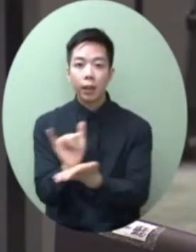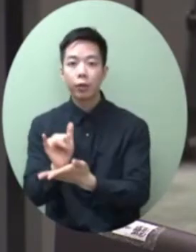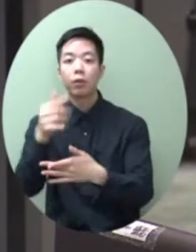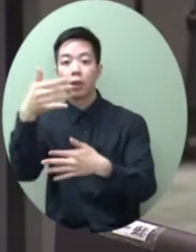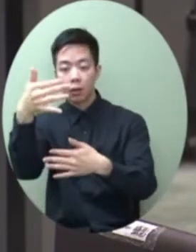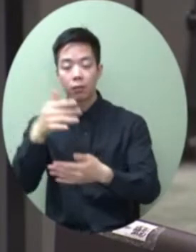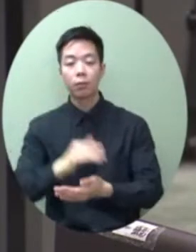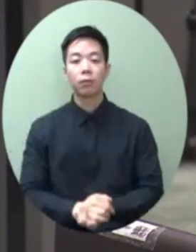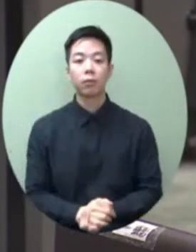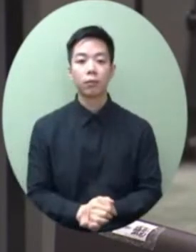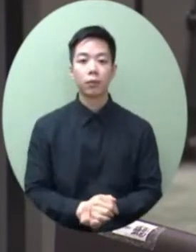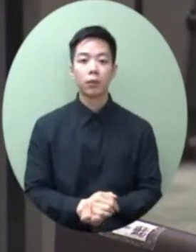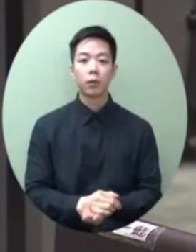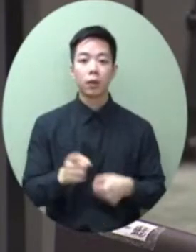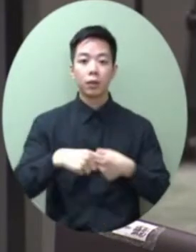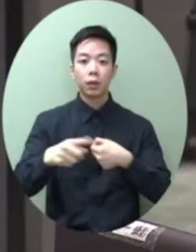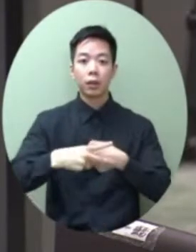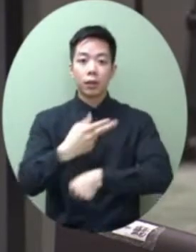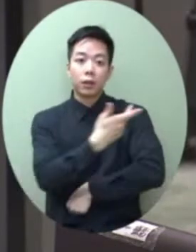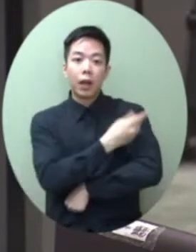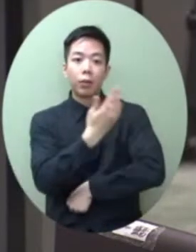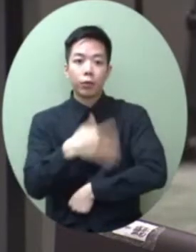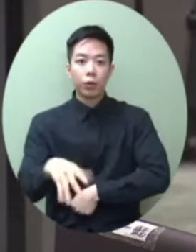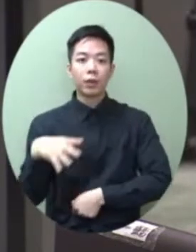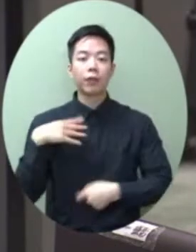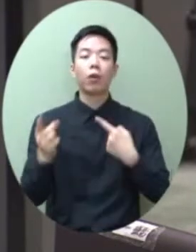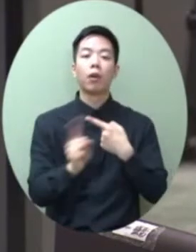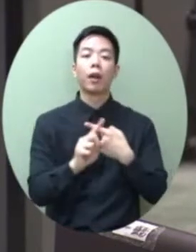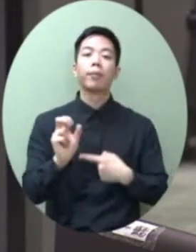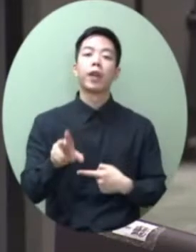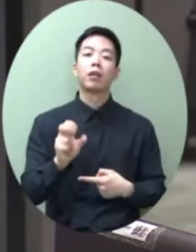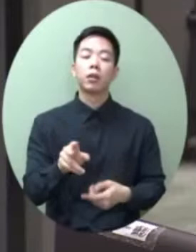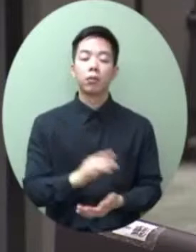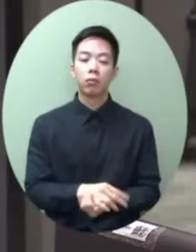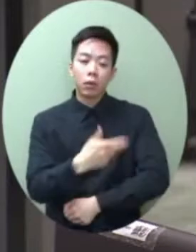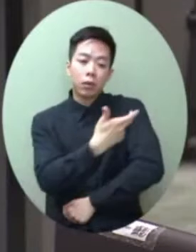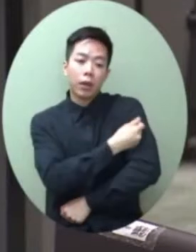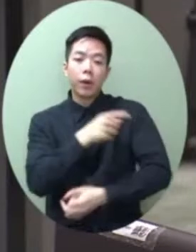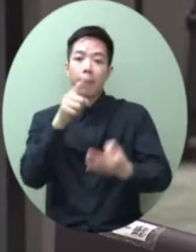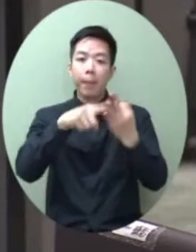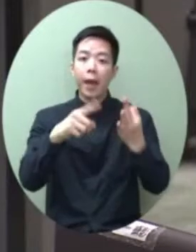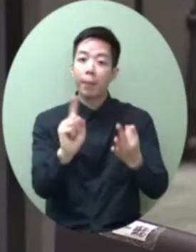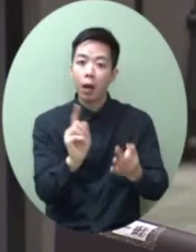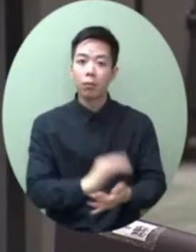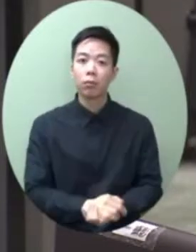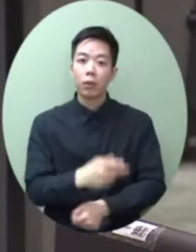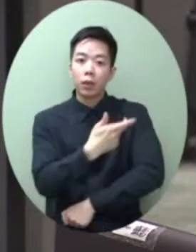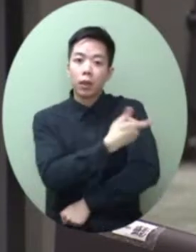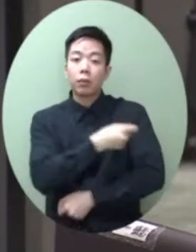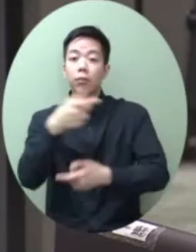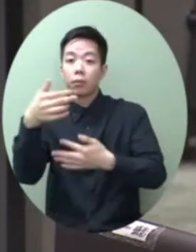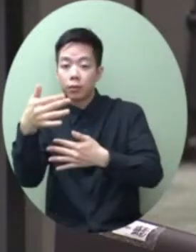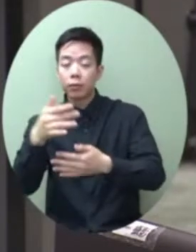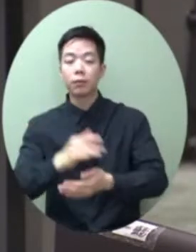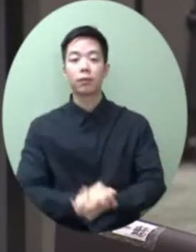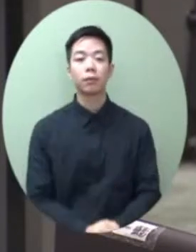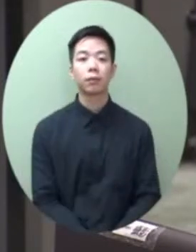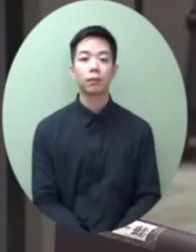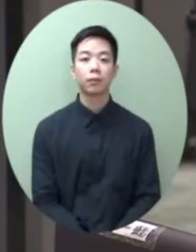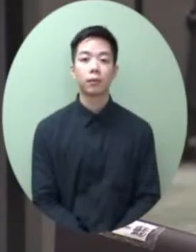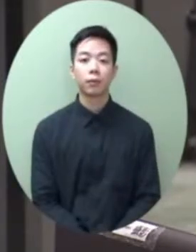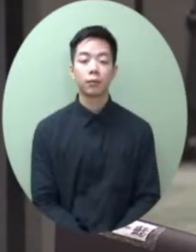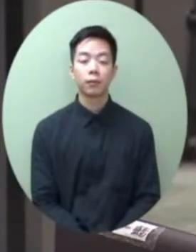they confirmed and admitted? For the 2 vaccinated elderly, what brand of